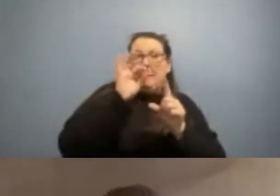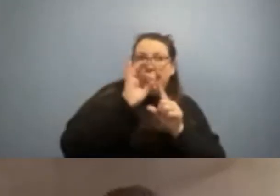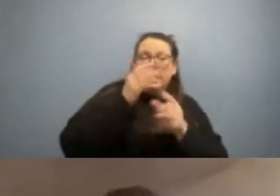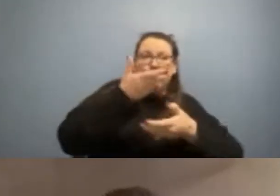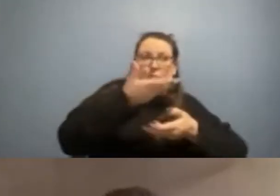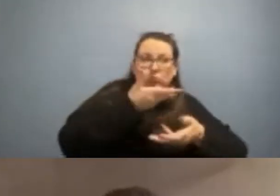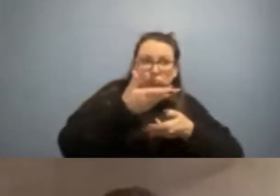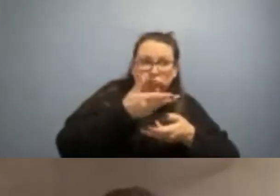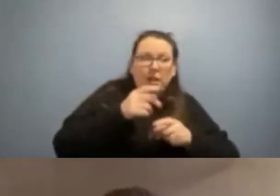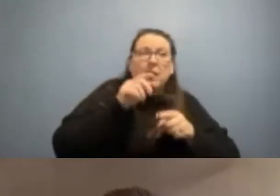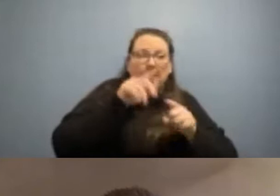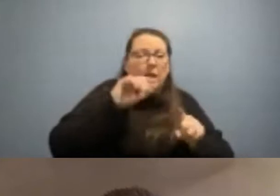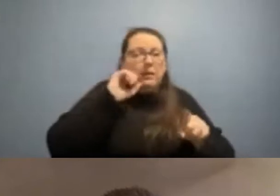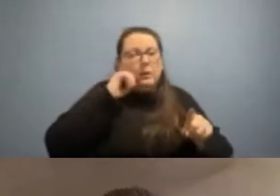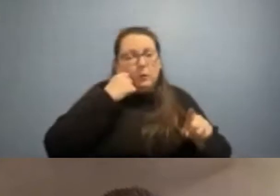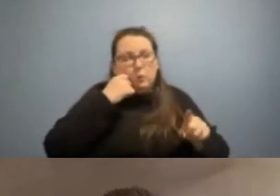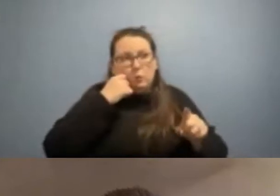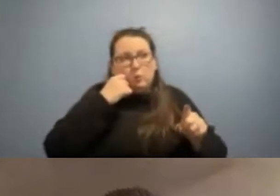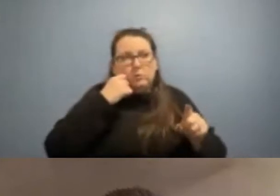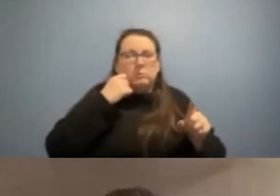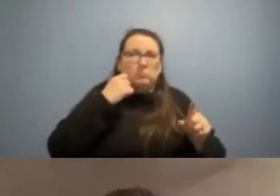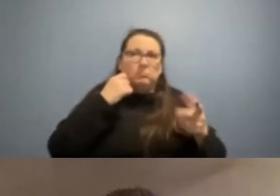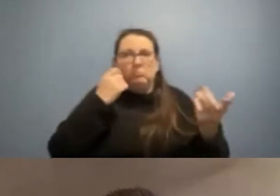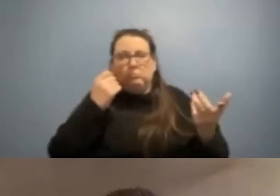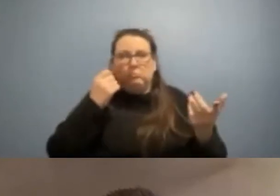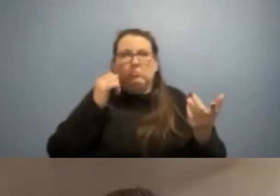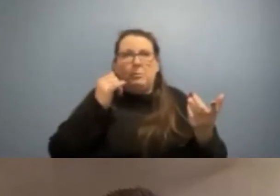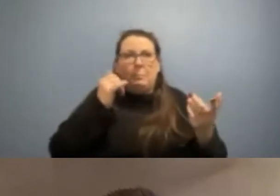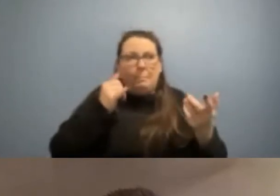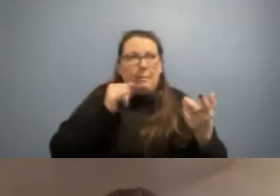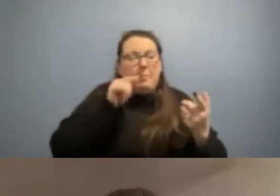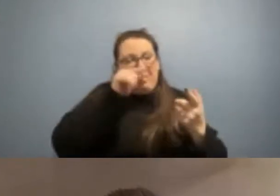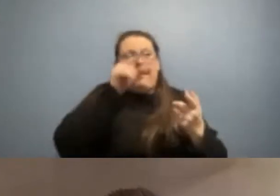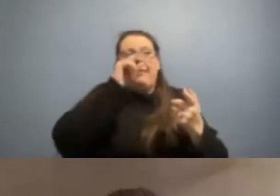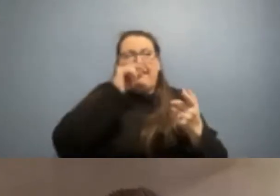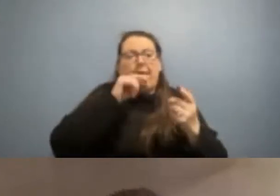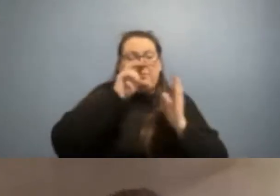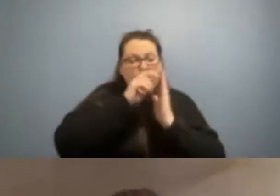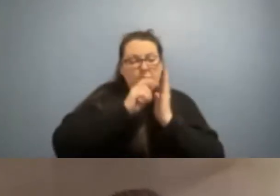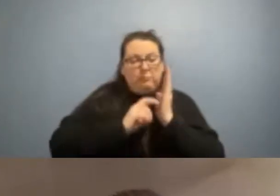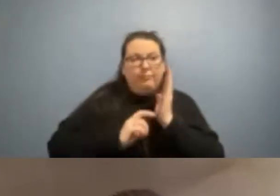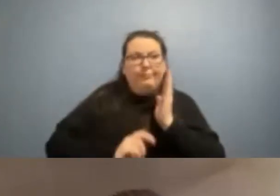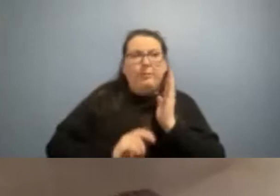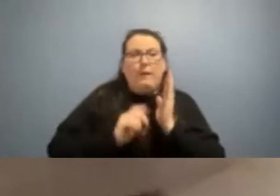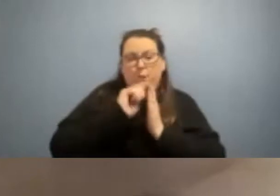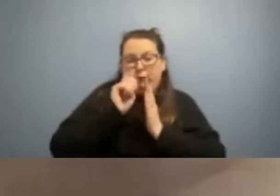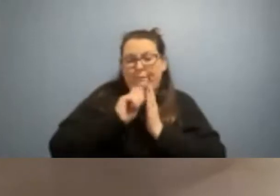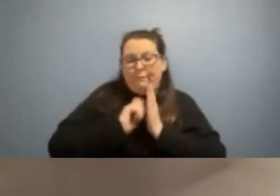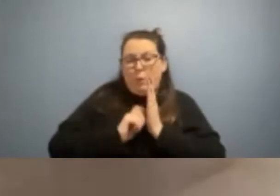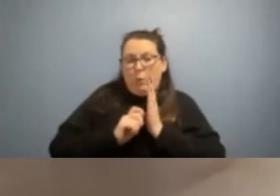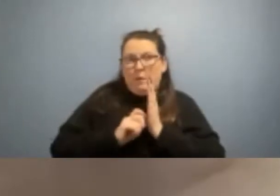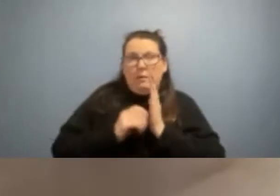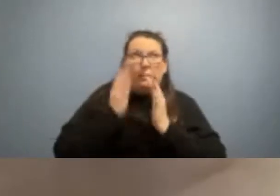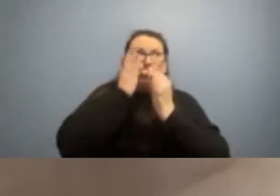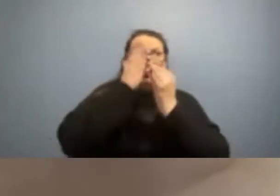the GP, you can submit a form to VIXIS. I'll put all the details up on the website. And VIXIS will make the decision whether